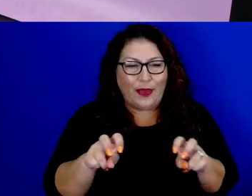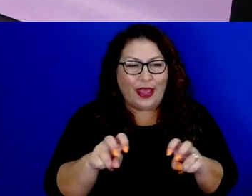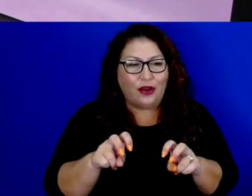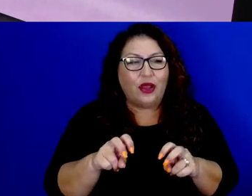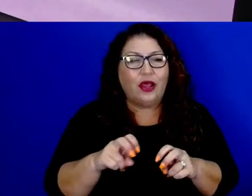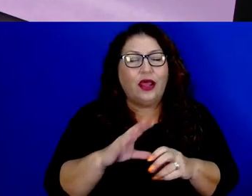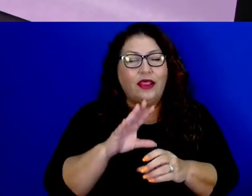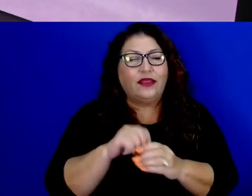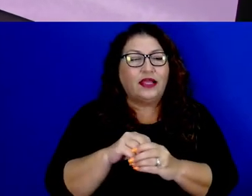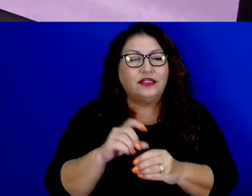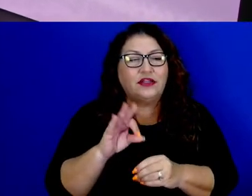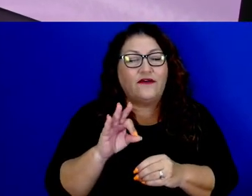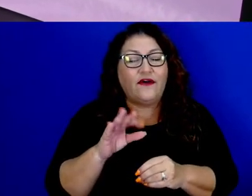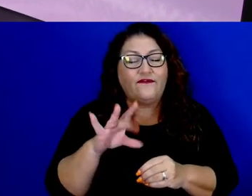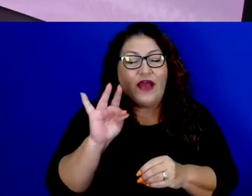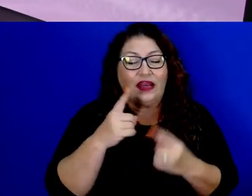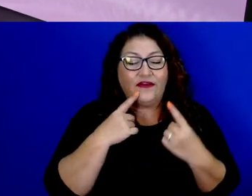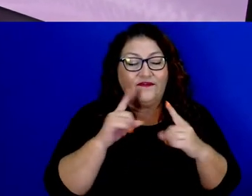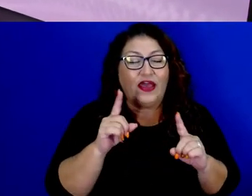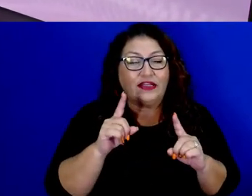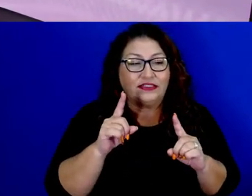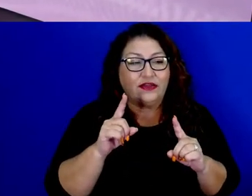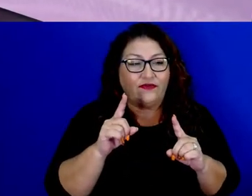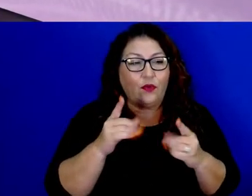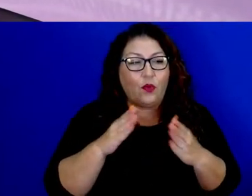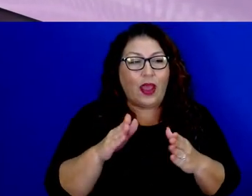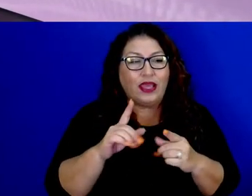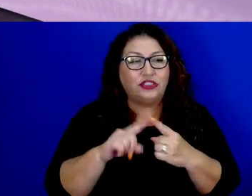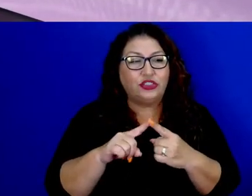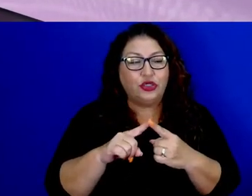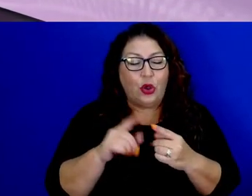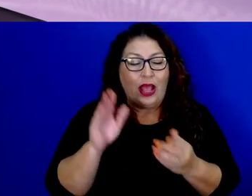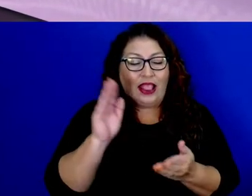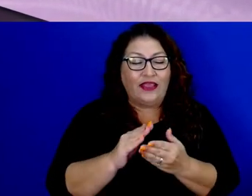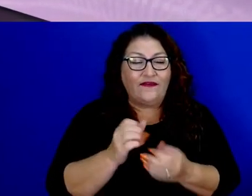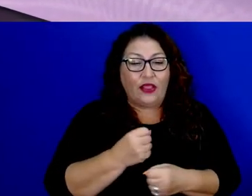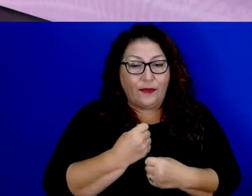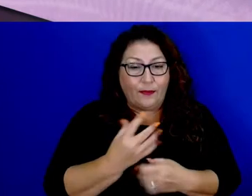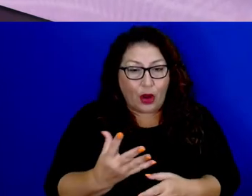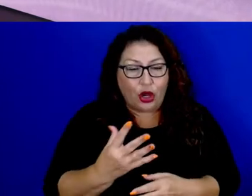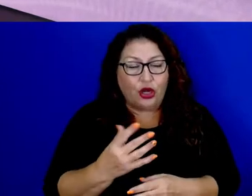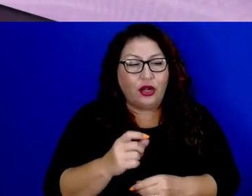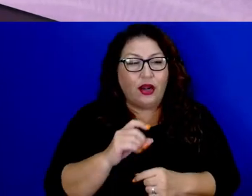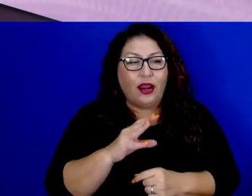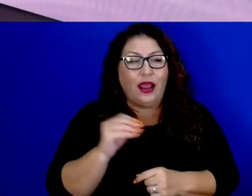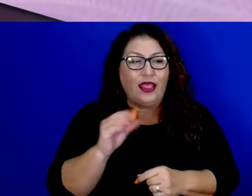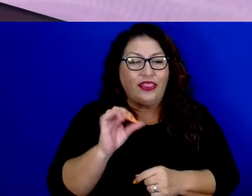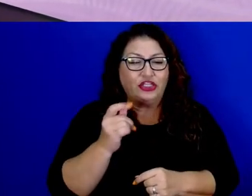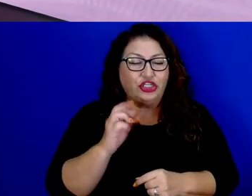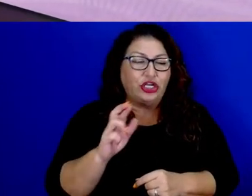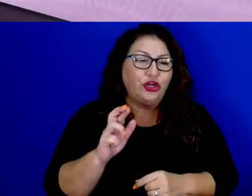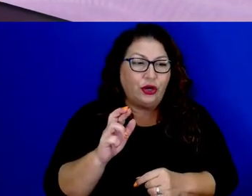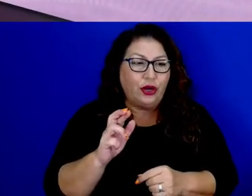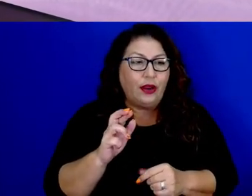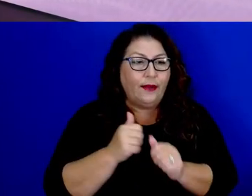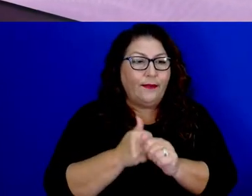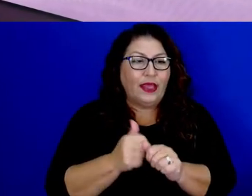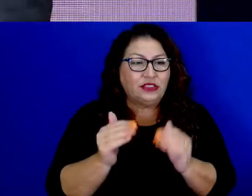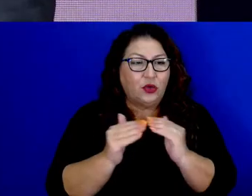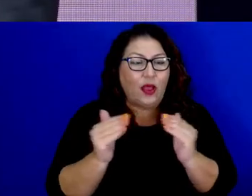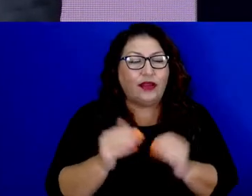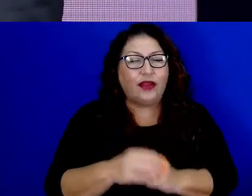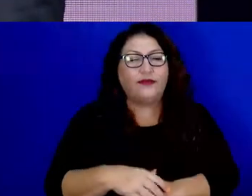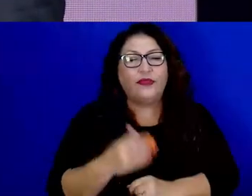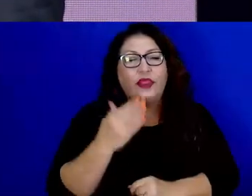for alleviating the burden the pandemic has put on our goal of eliminating gender-based inequalities. Thank you so much. Yeah, we'll get into